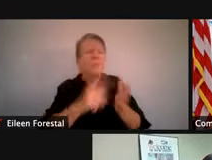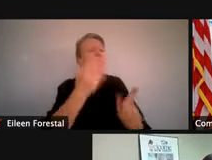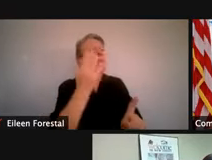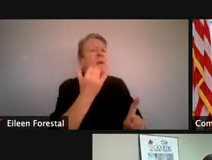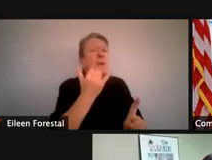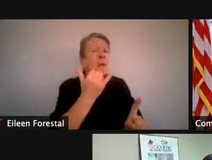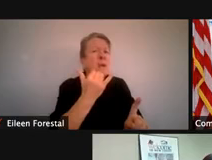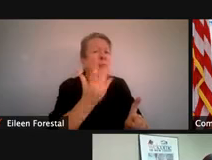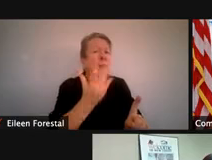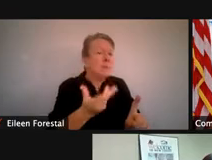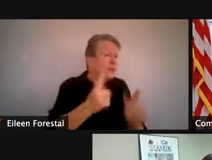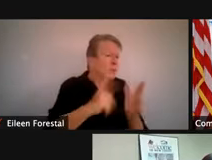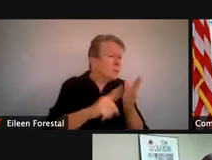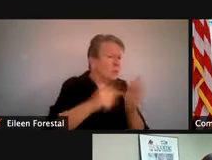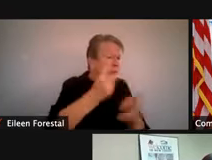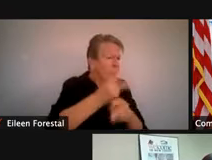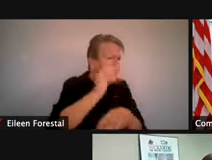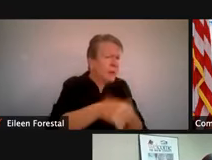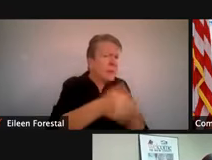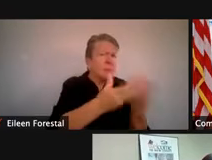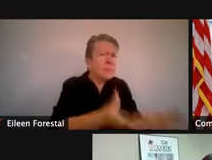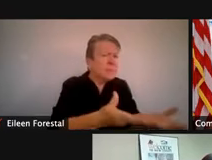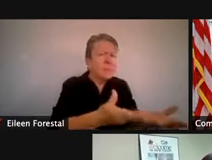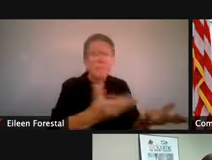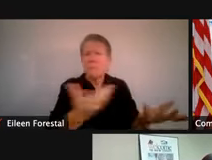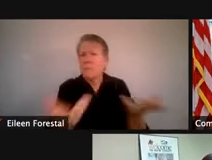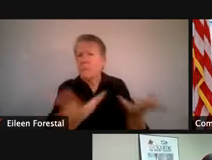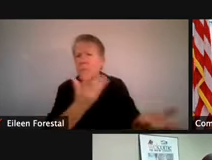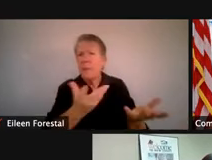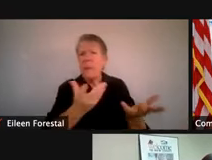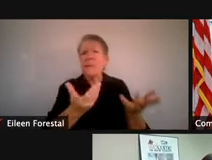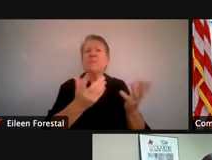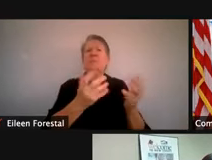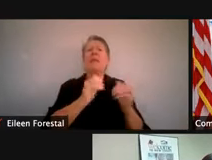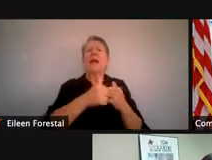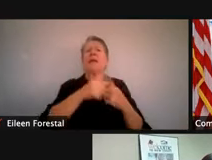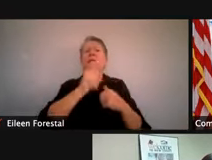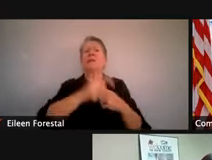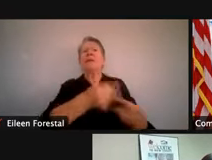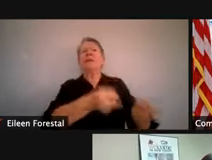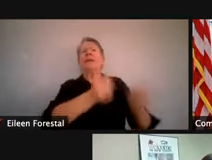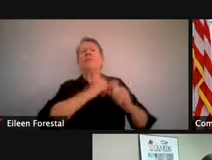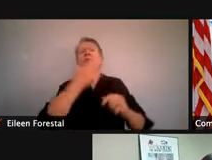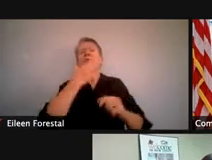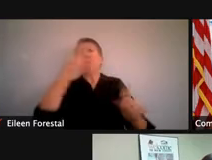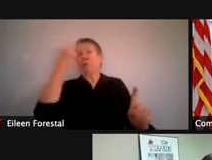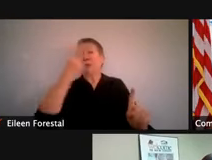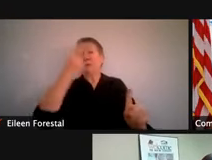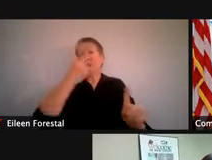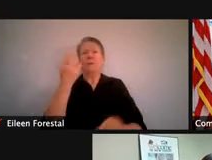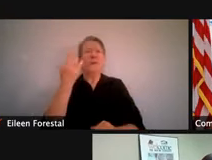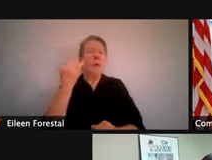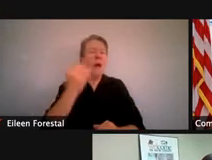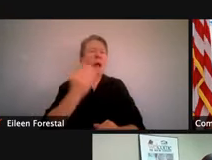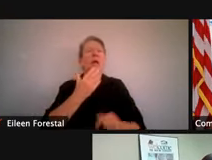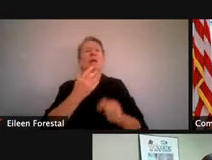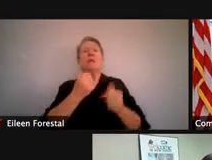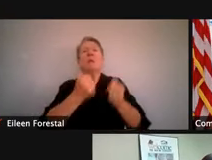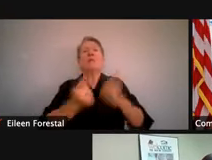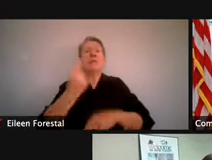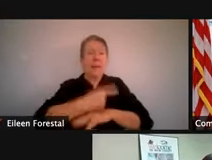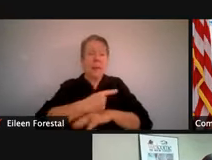feds, and give us a reasonable date by which you believed that you could be back up and running, at least in some form